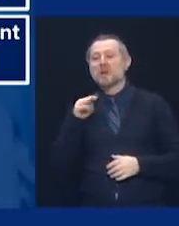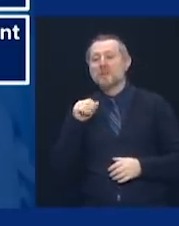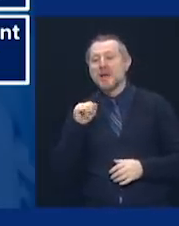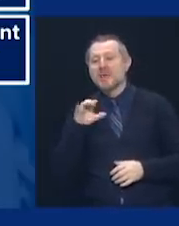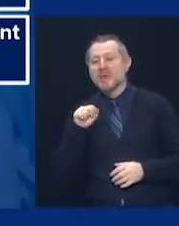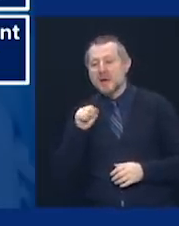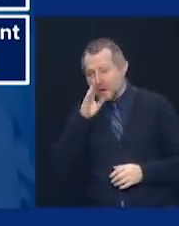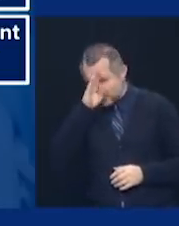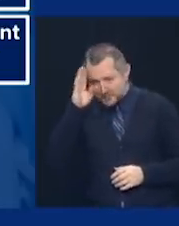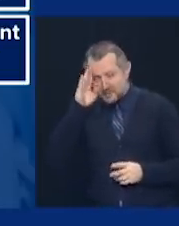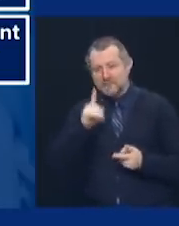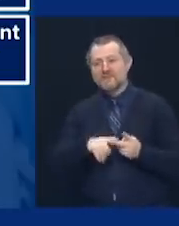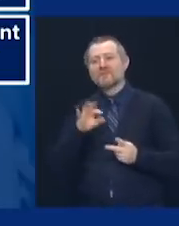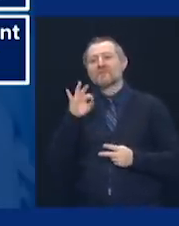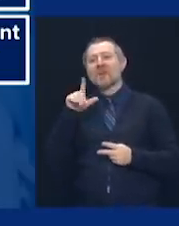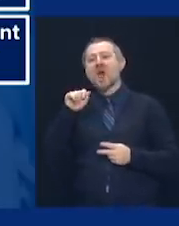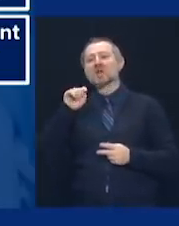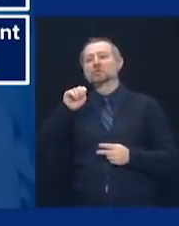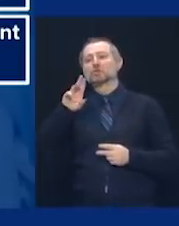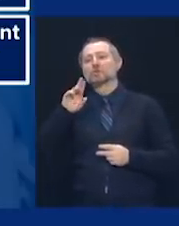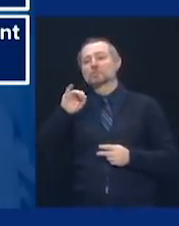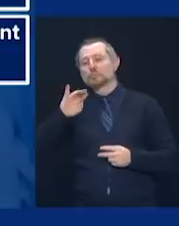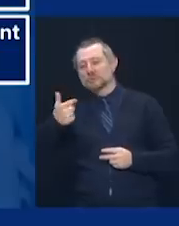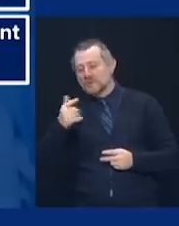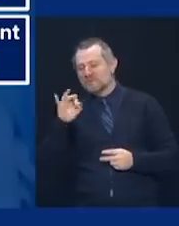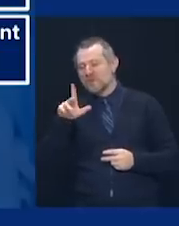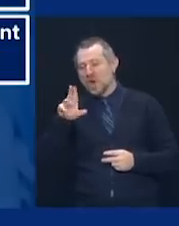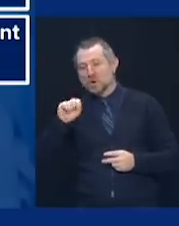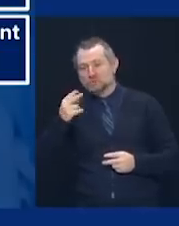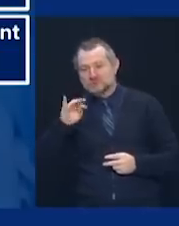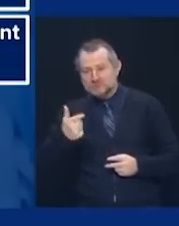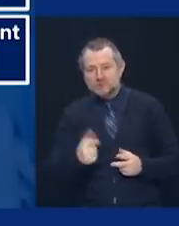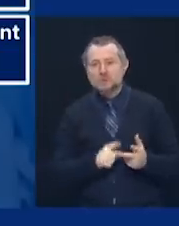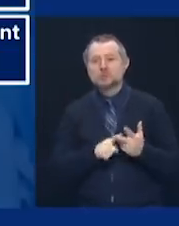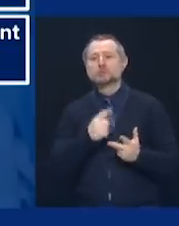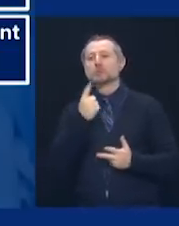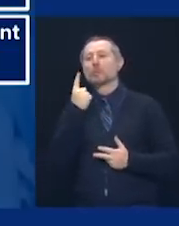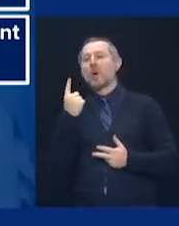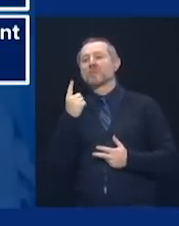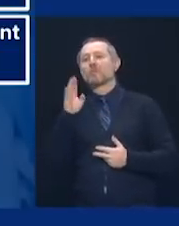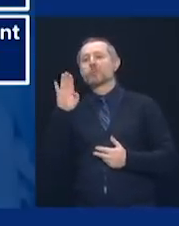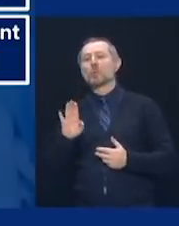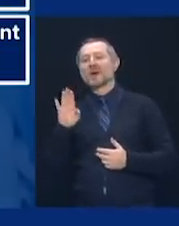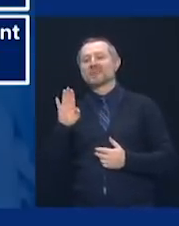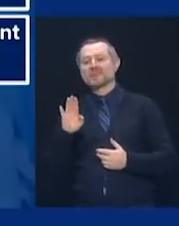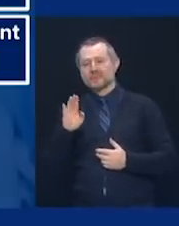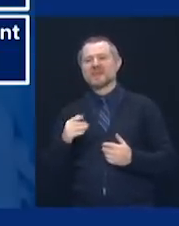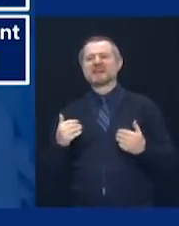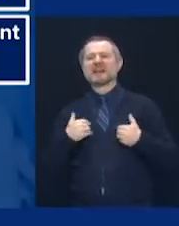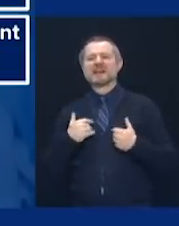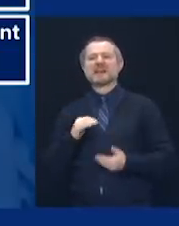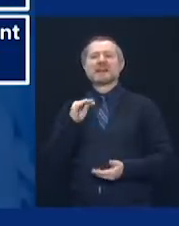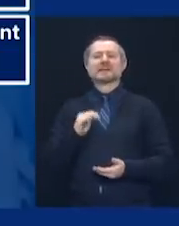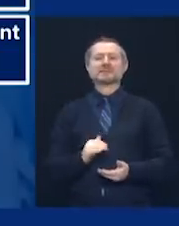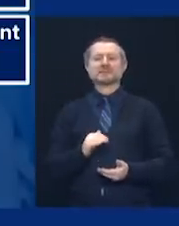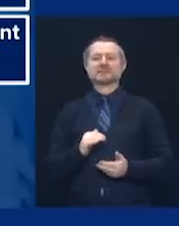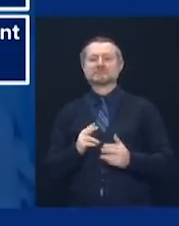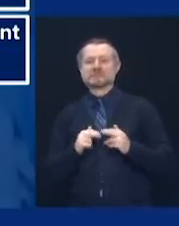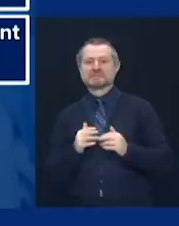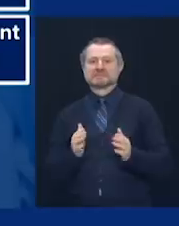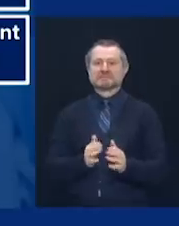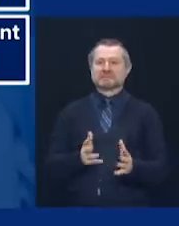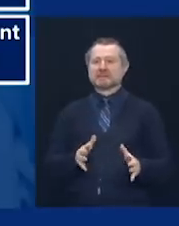Hospital, One Brooklyn that has fewer facilities. They will be backed